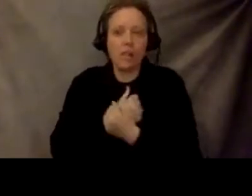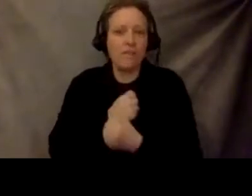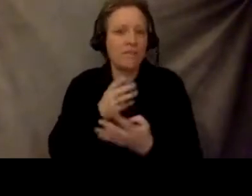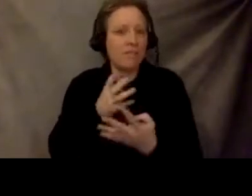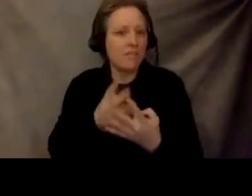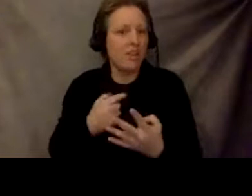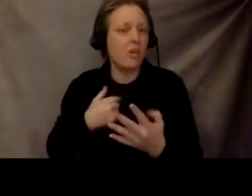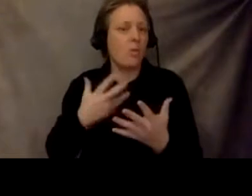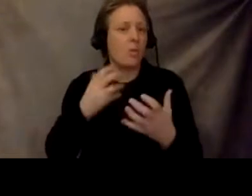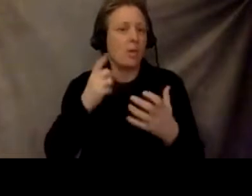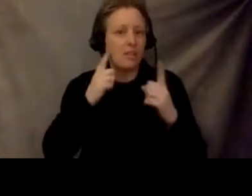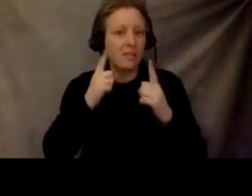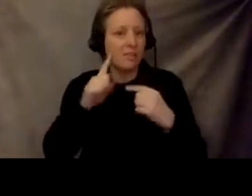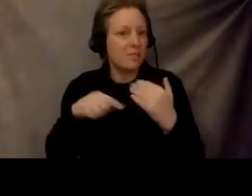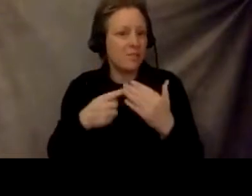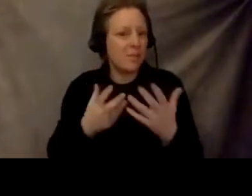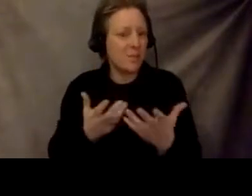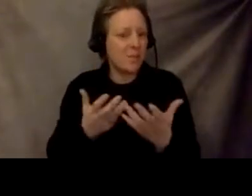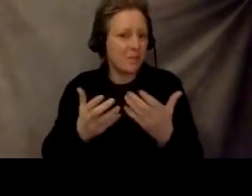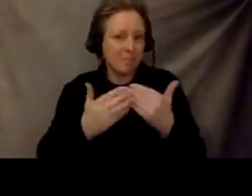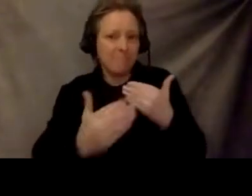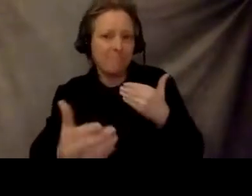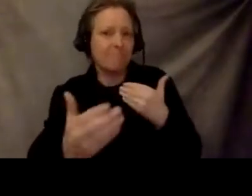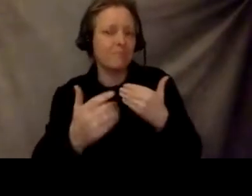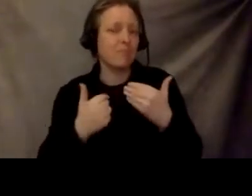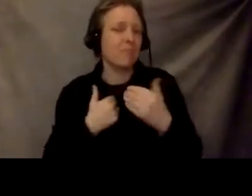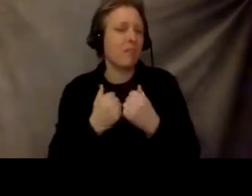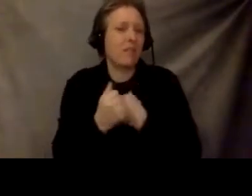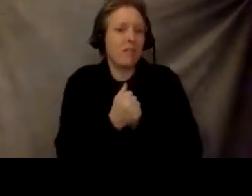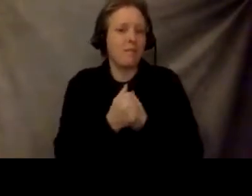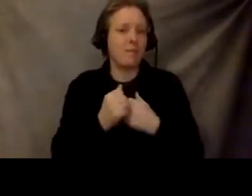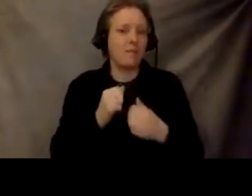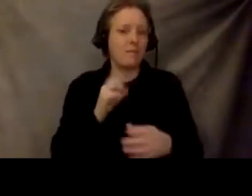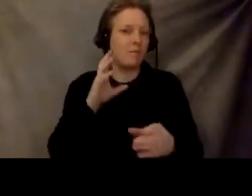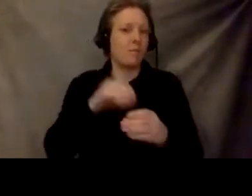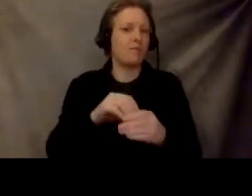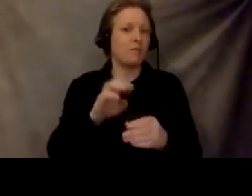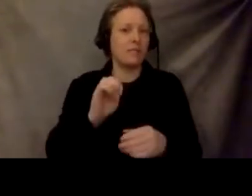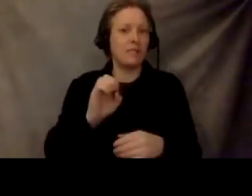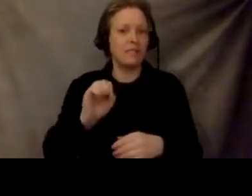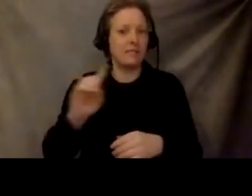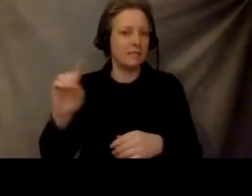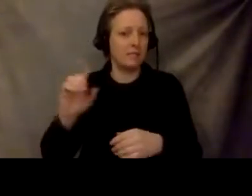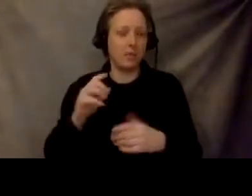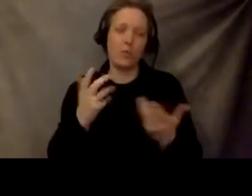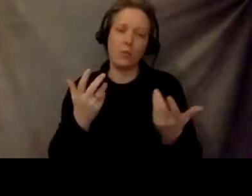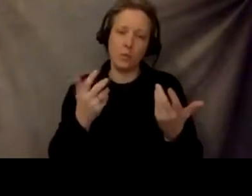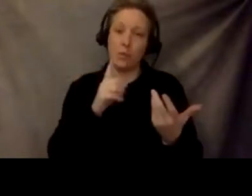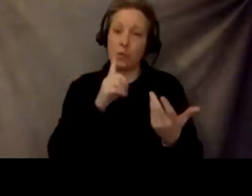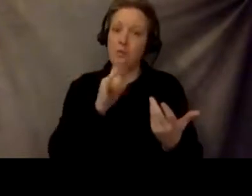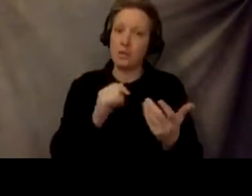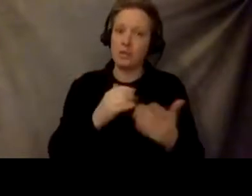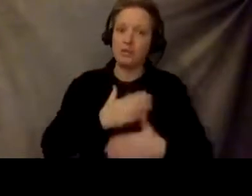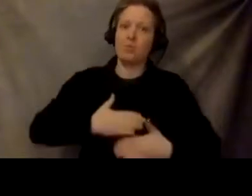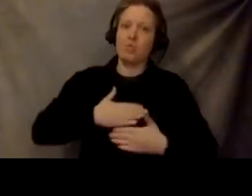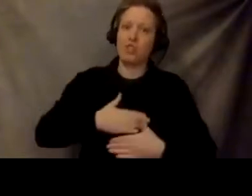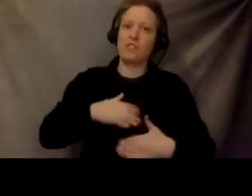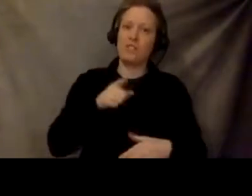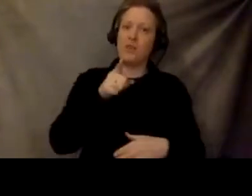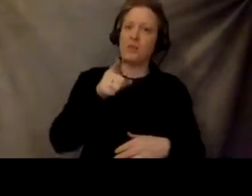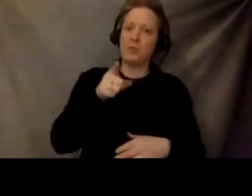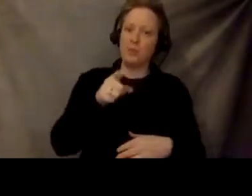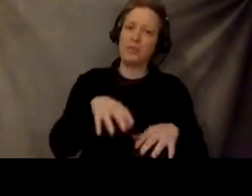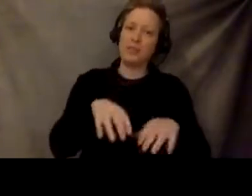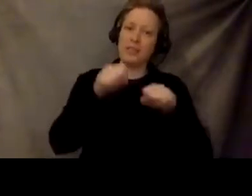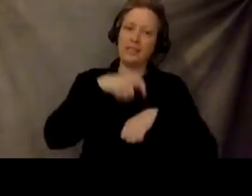how we're going. And I love being a part of the ESPD, and so I really actually appreciate you just being willing to take the